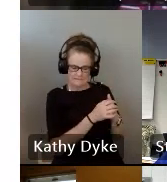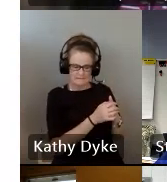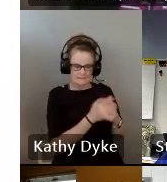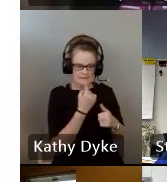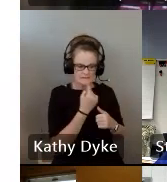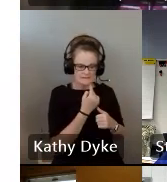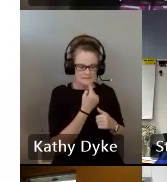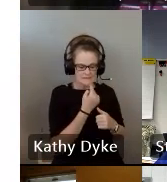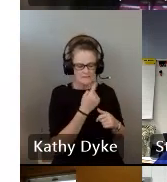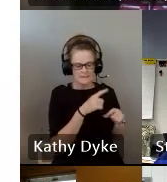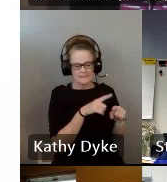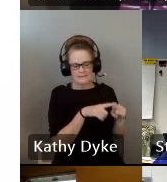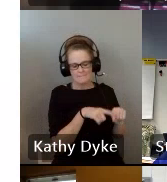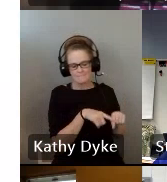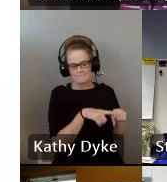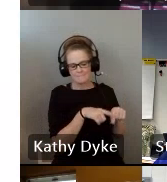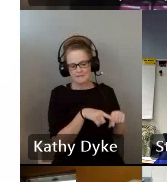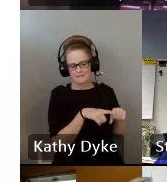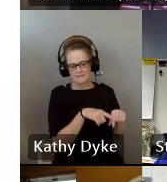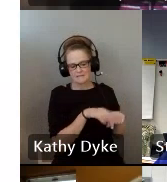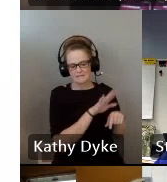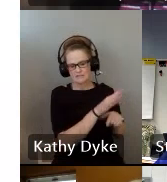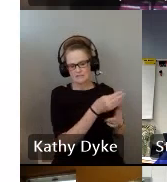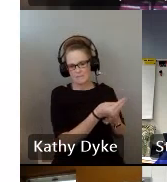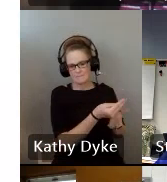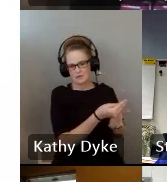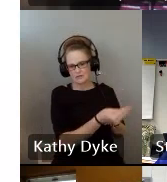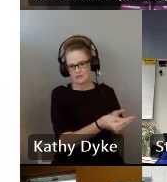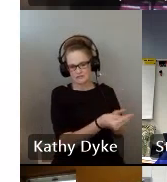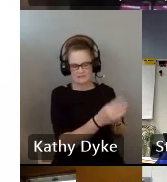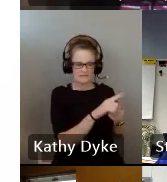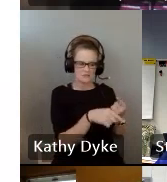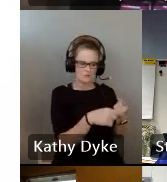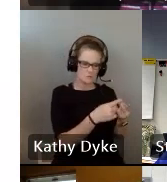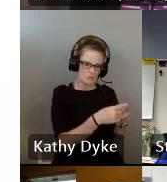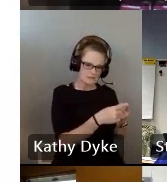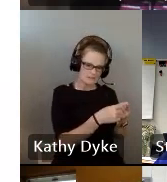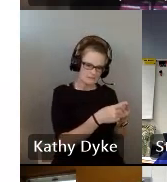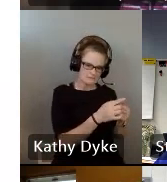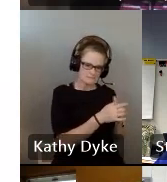it kind of depends what you're purchasing and when.